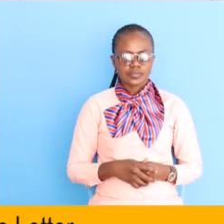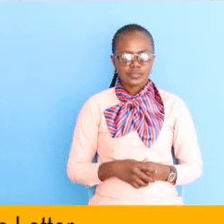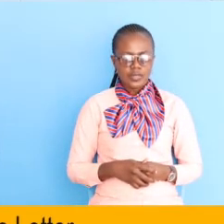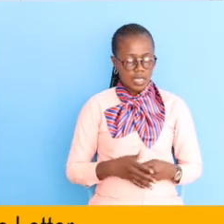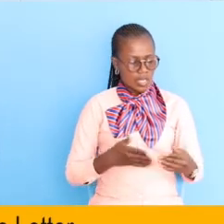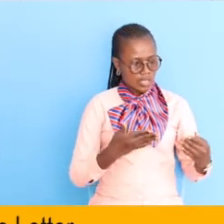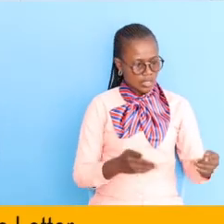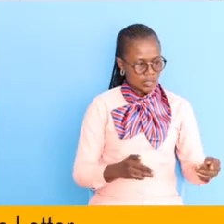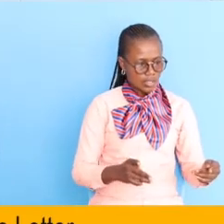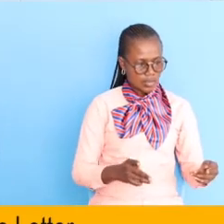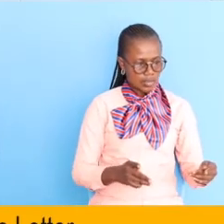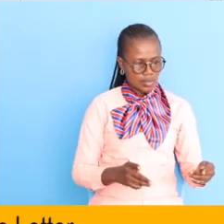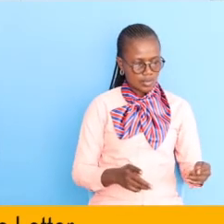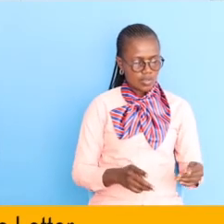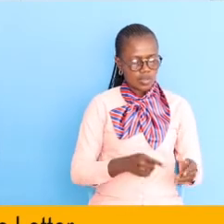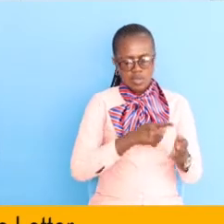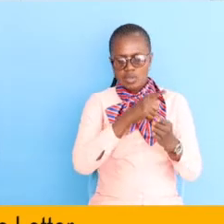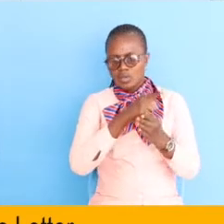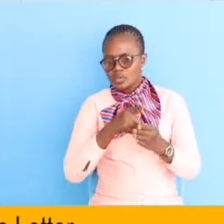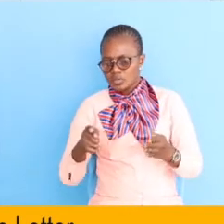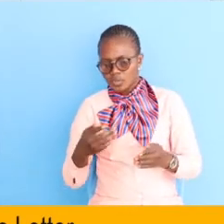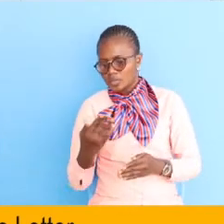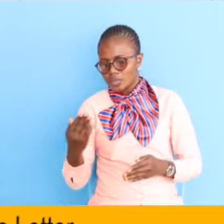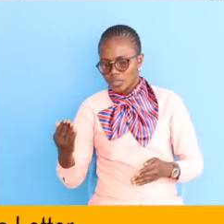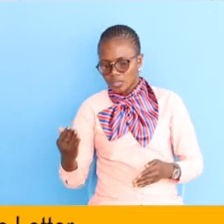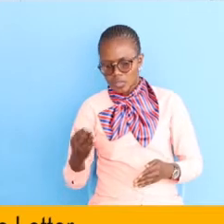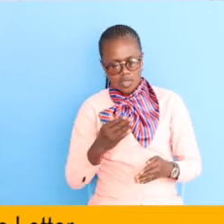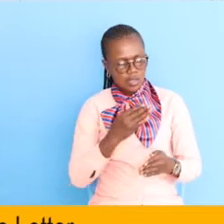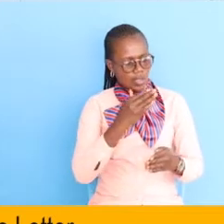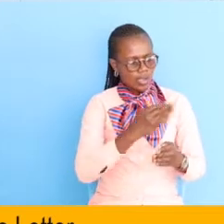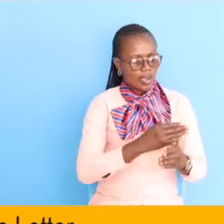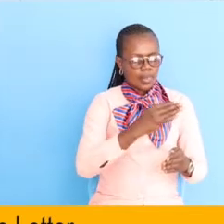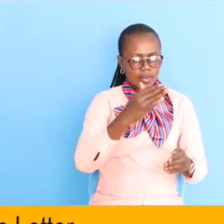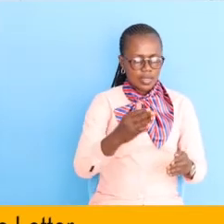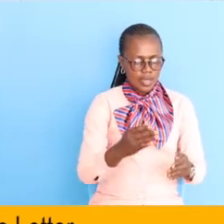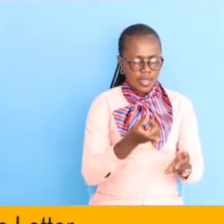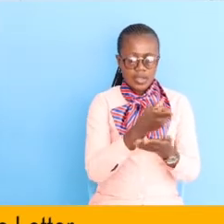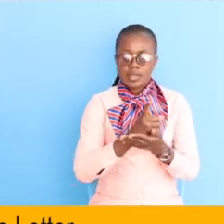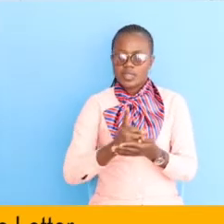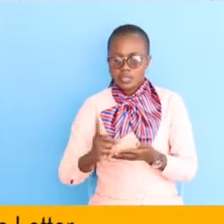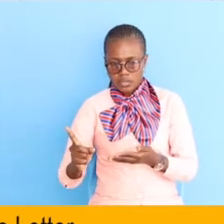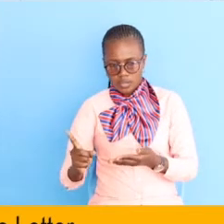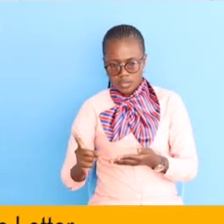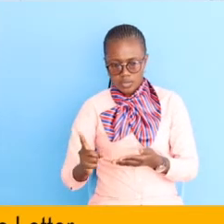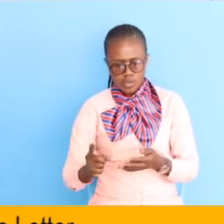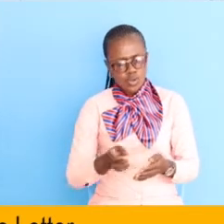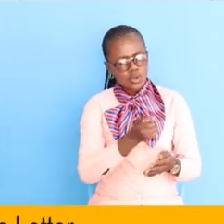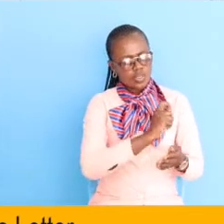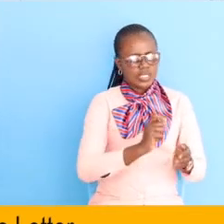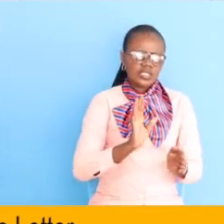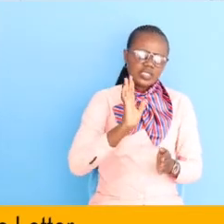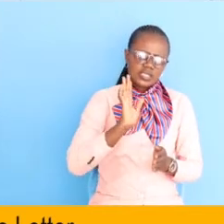after the reslam, it could as well started just under the letter D. And that we all together call